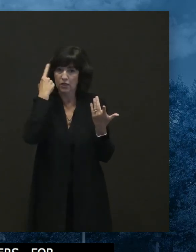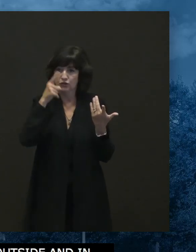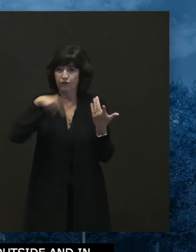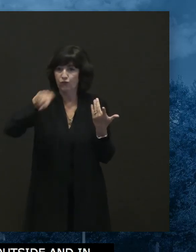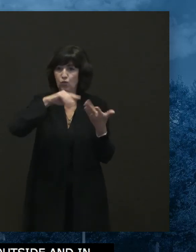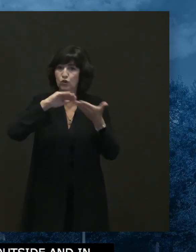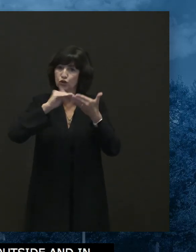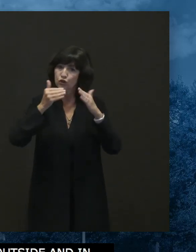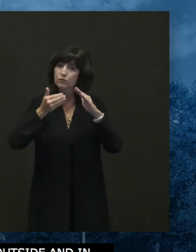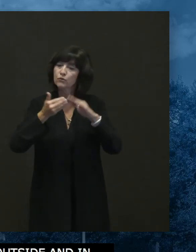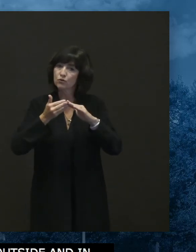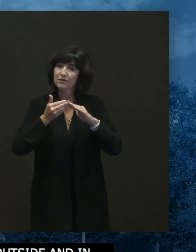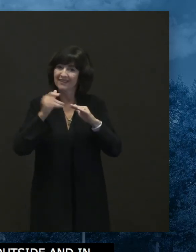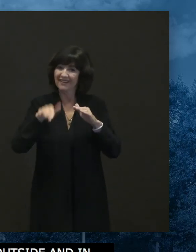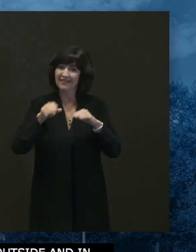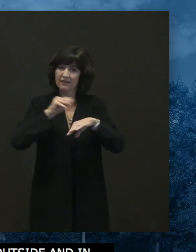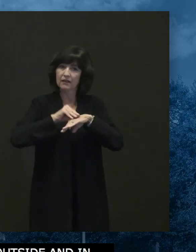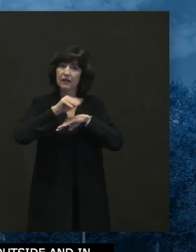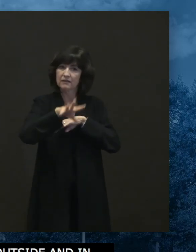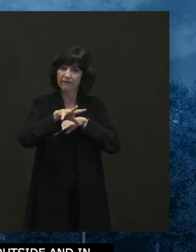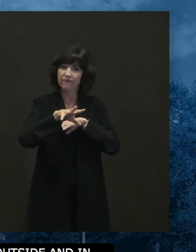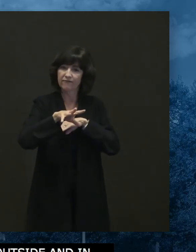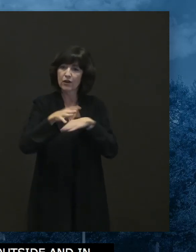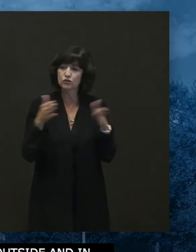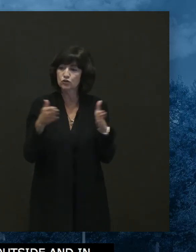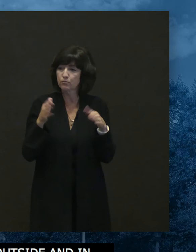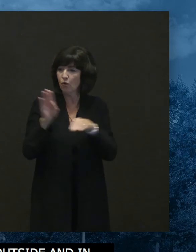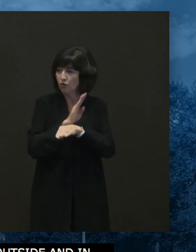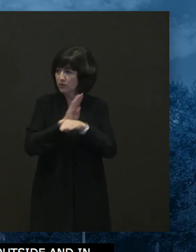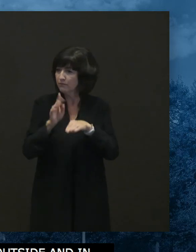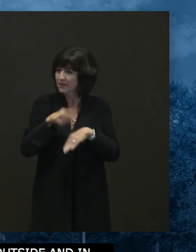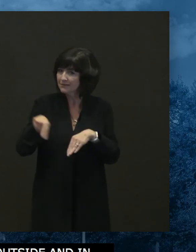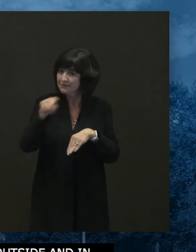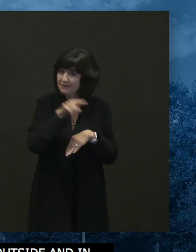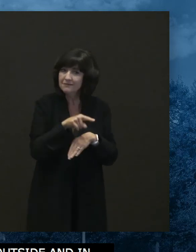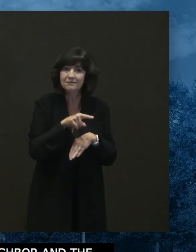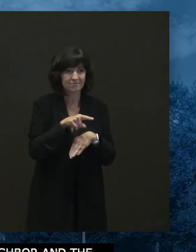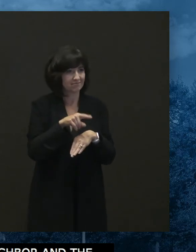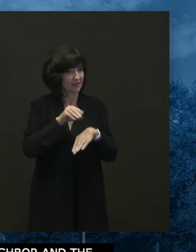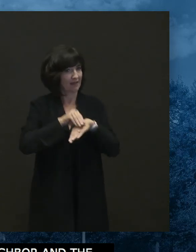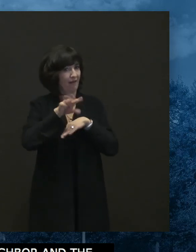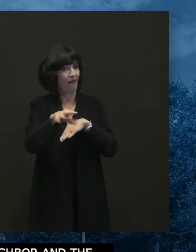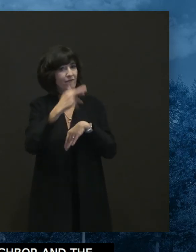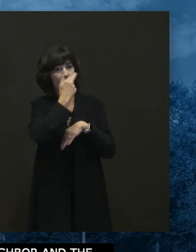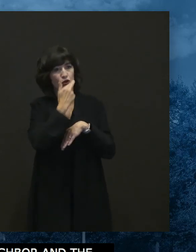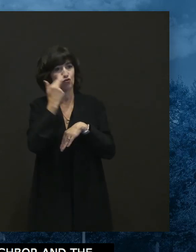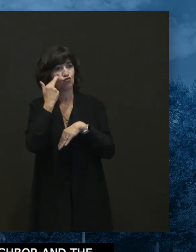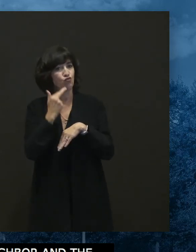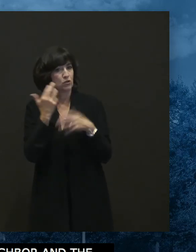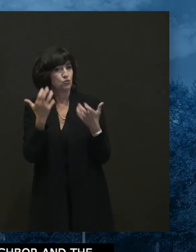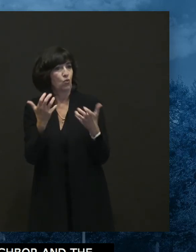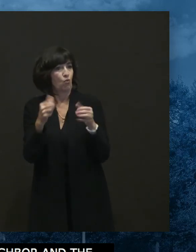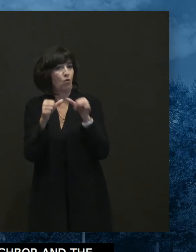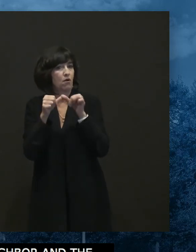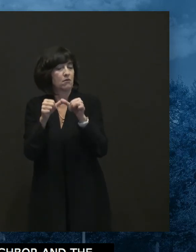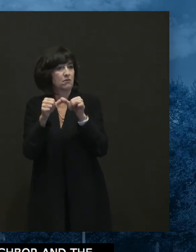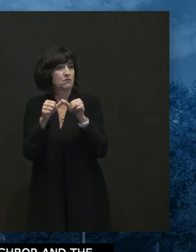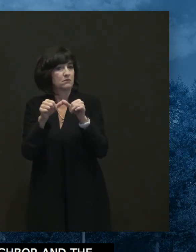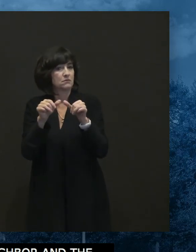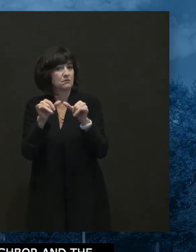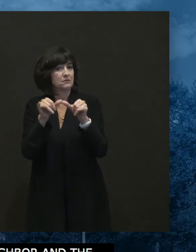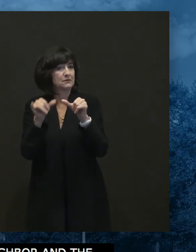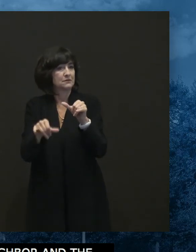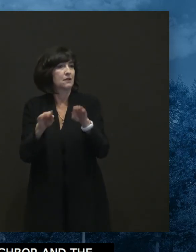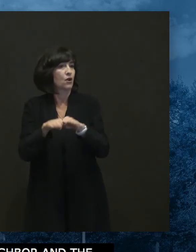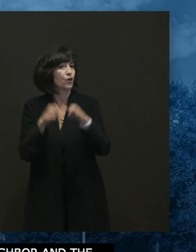it affects the ability of small businesses, particularly in our hospitality industry, to be able to do more business and to